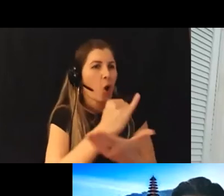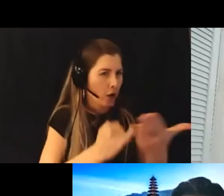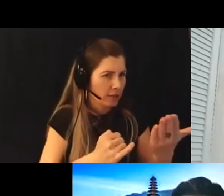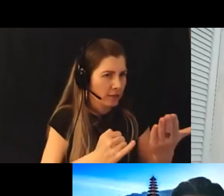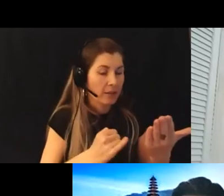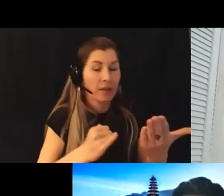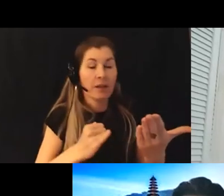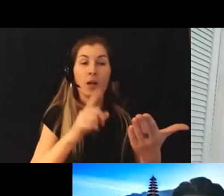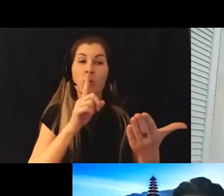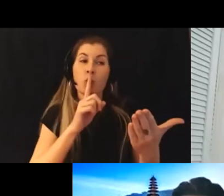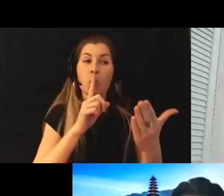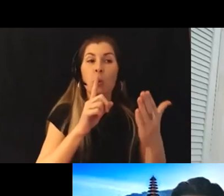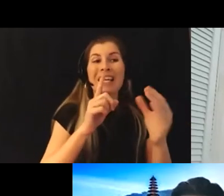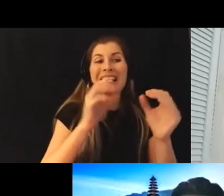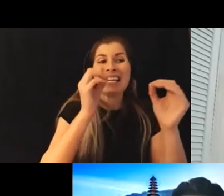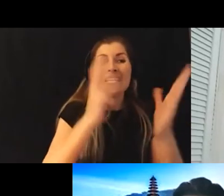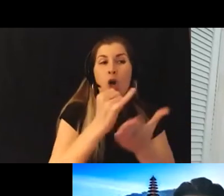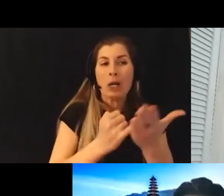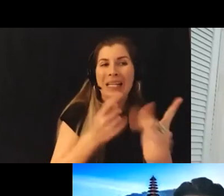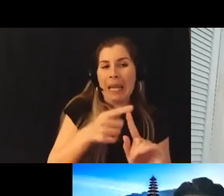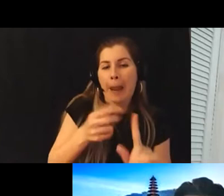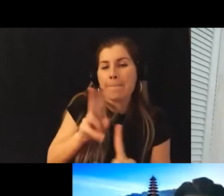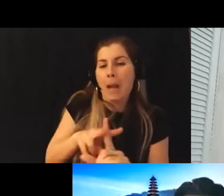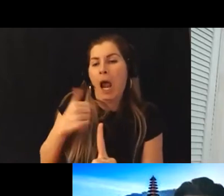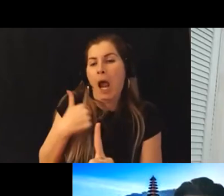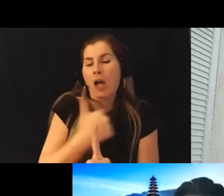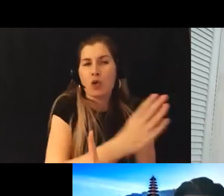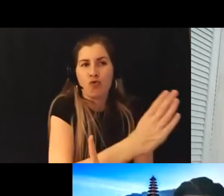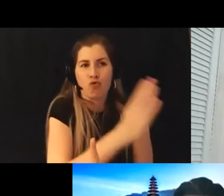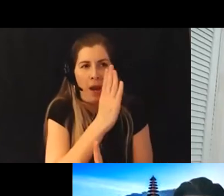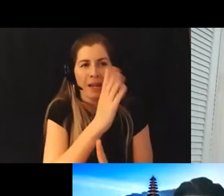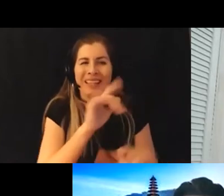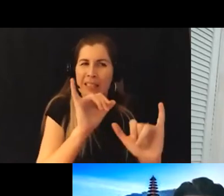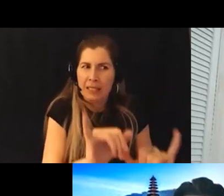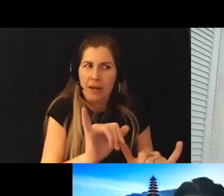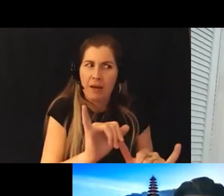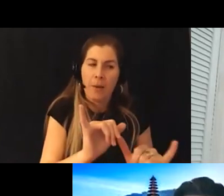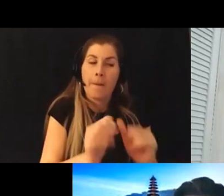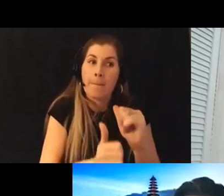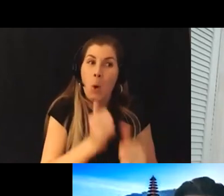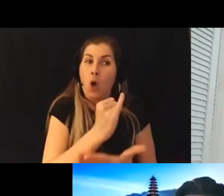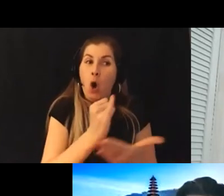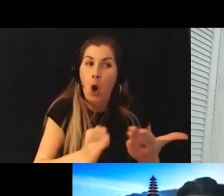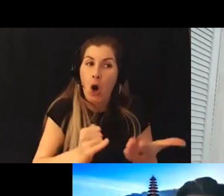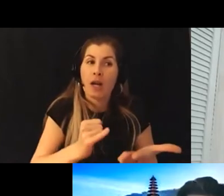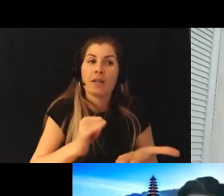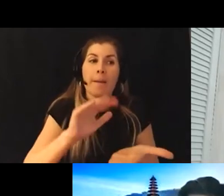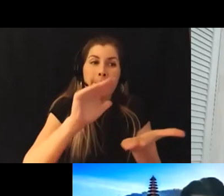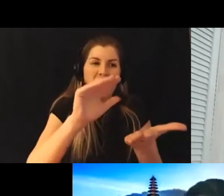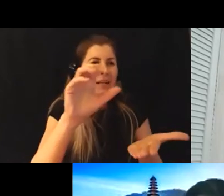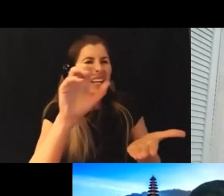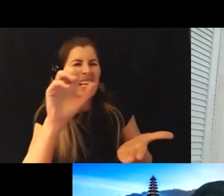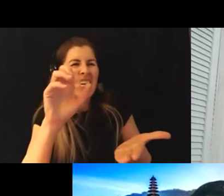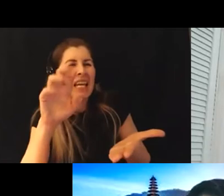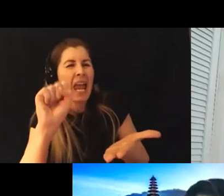could not apply directly to us for that, the majority of our arts education grants under the CARES Act,